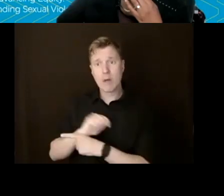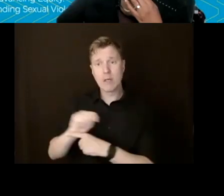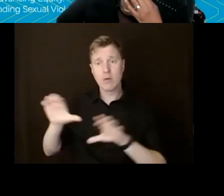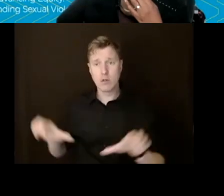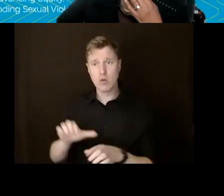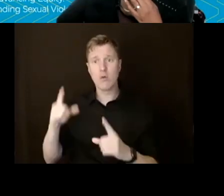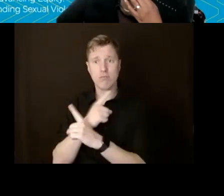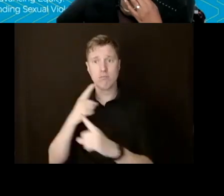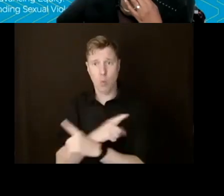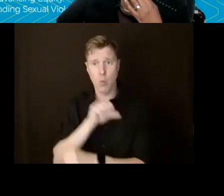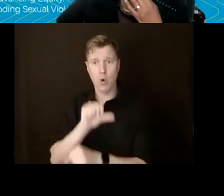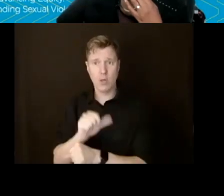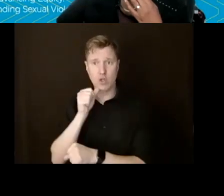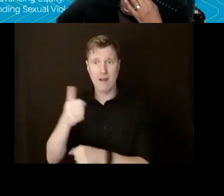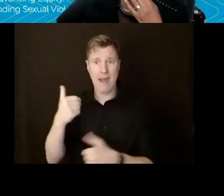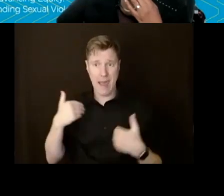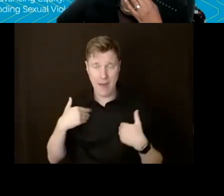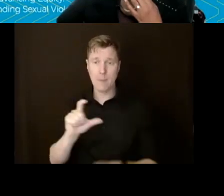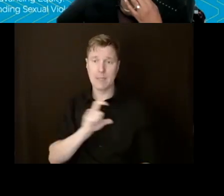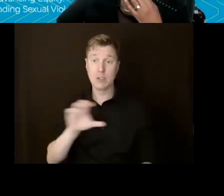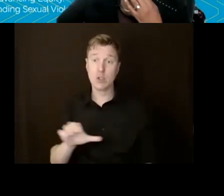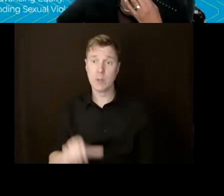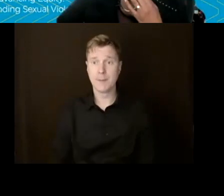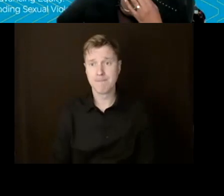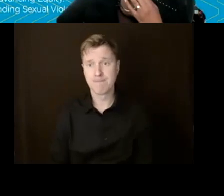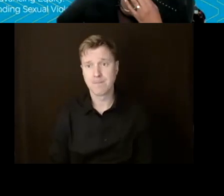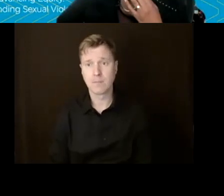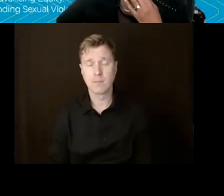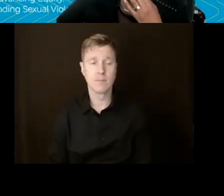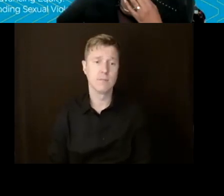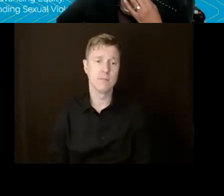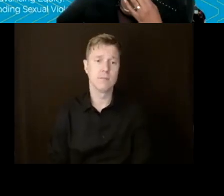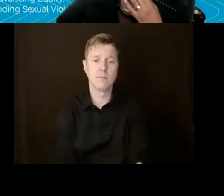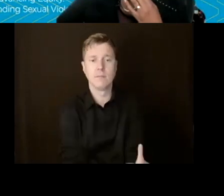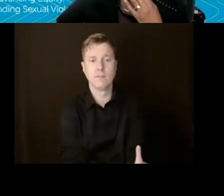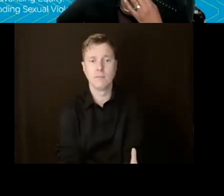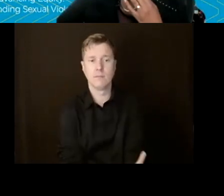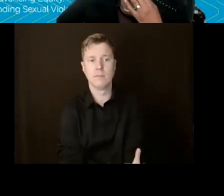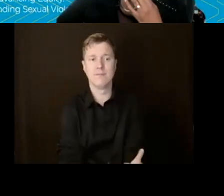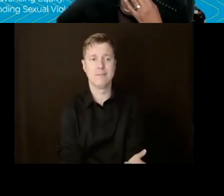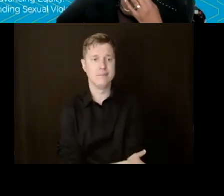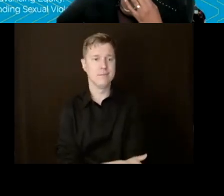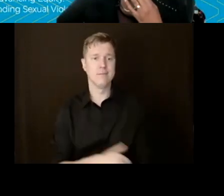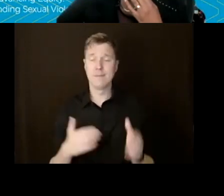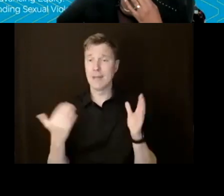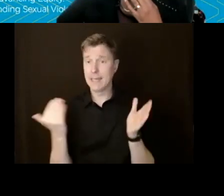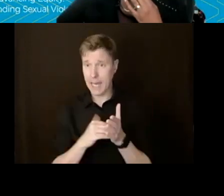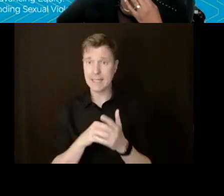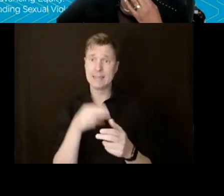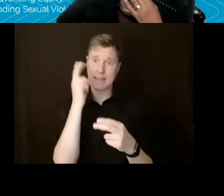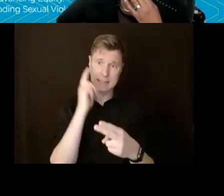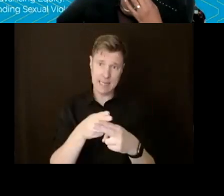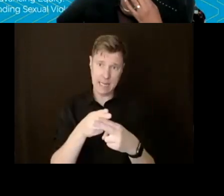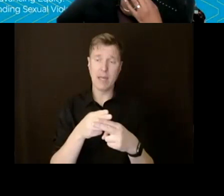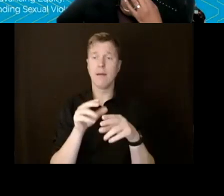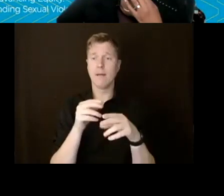that we shouldn't be having police do. So there's, again, it's like actually naming these steps